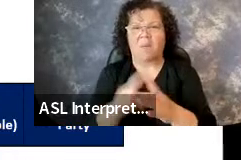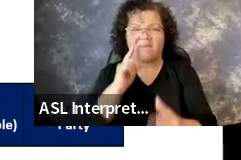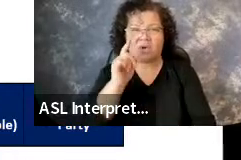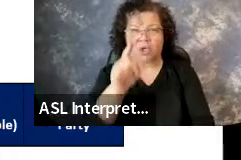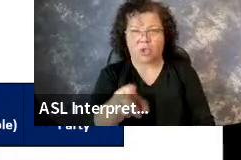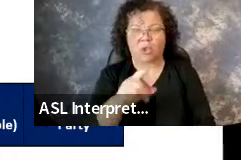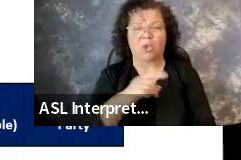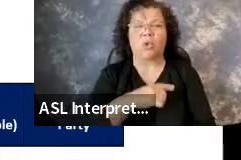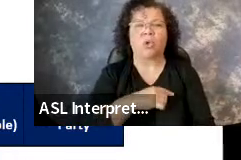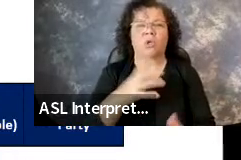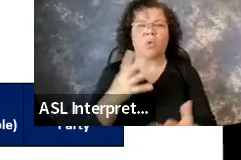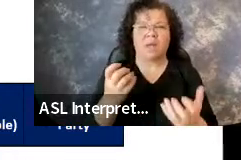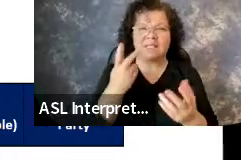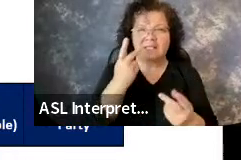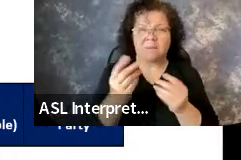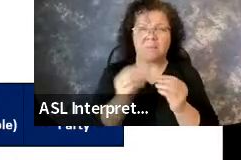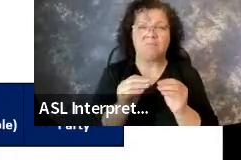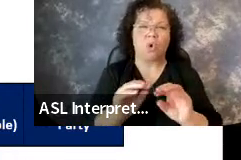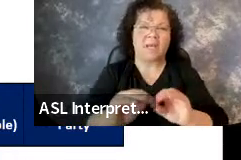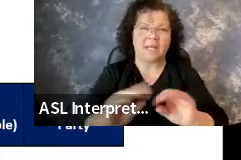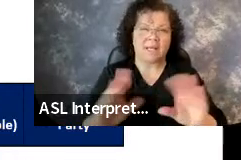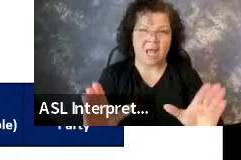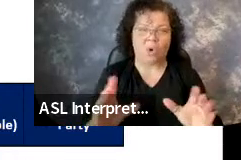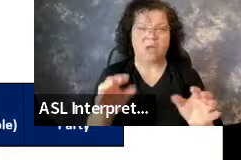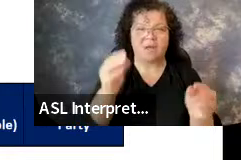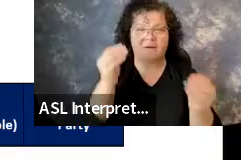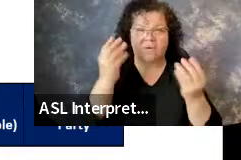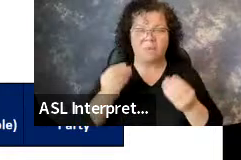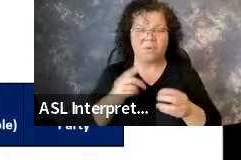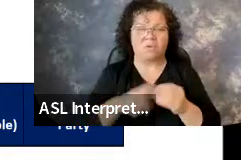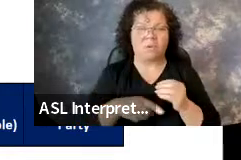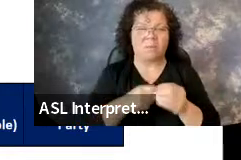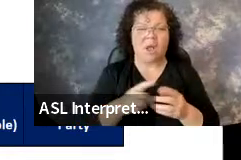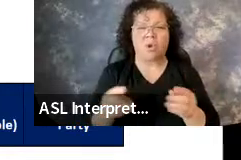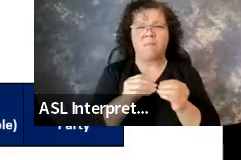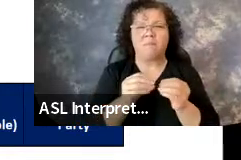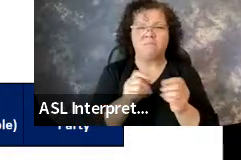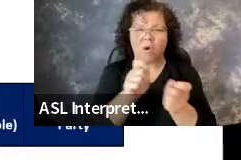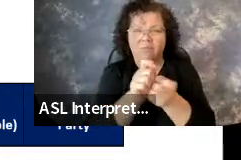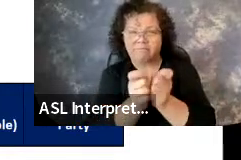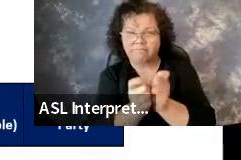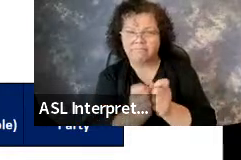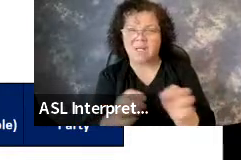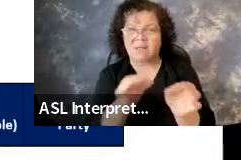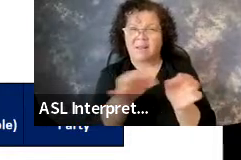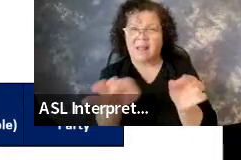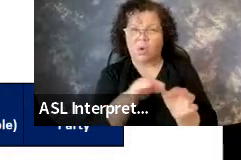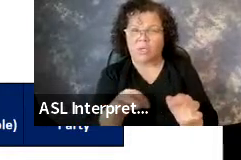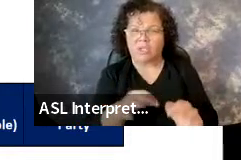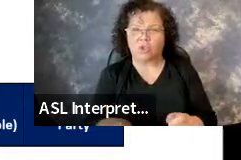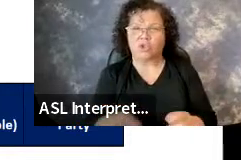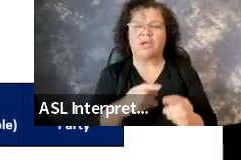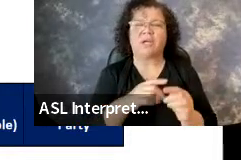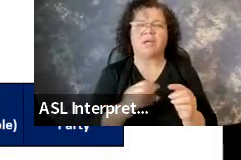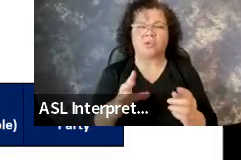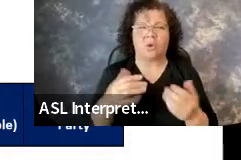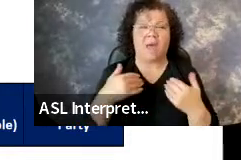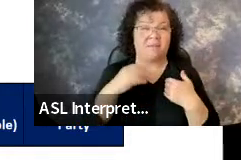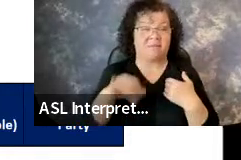want to see more clarity or you want to see a little bit more iteration of the language. So have that in mind as we're discussing